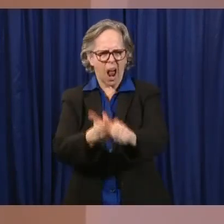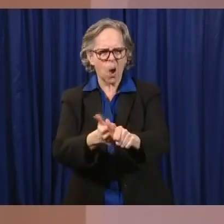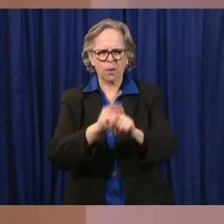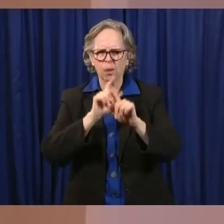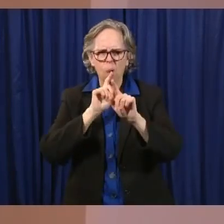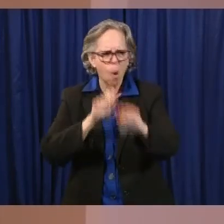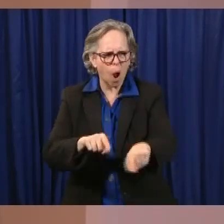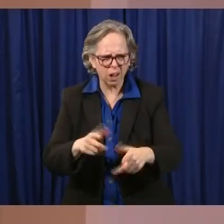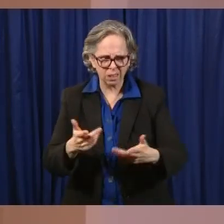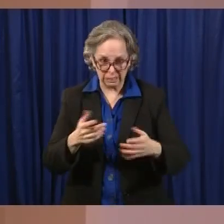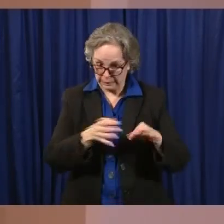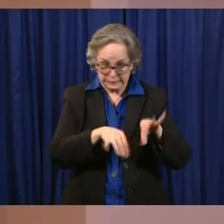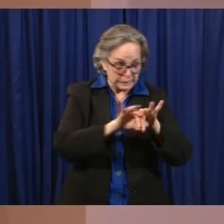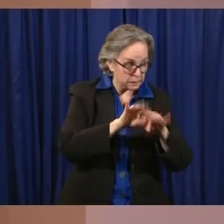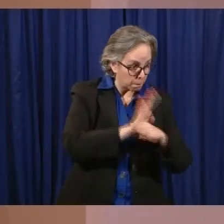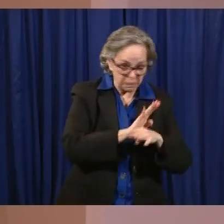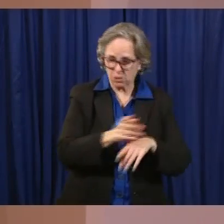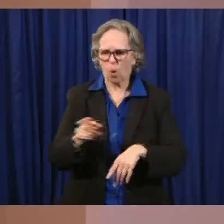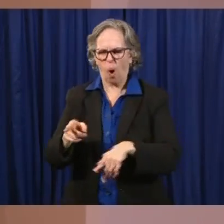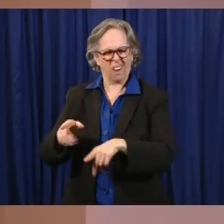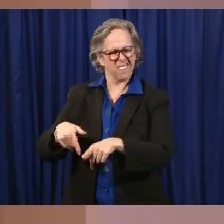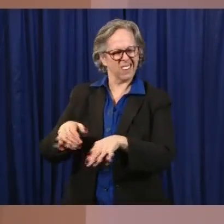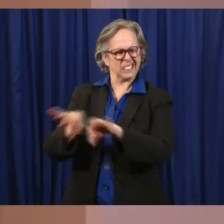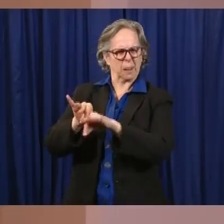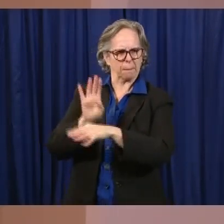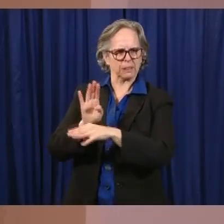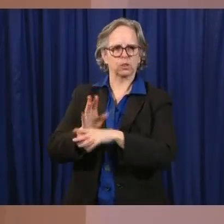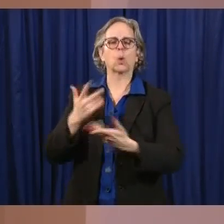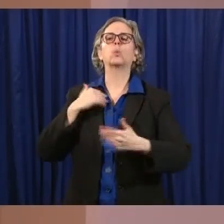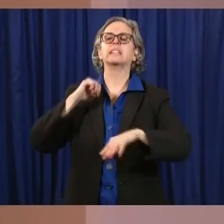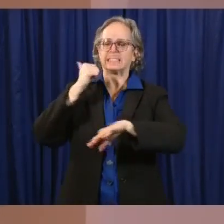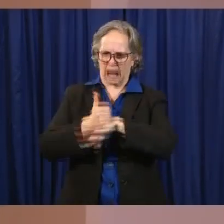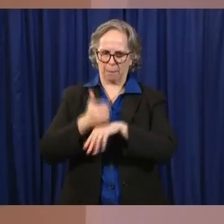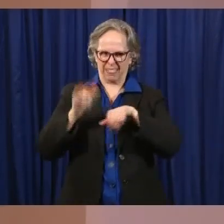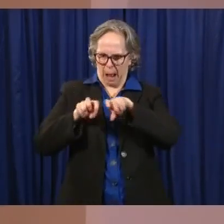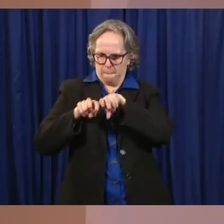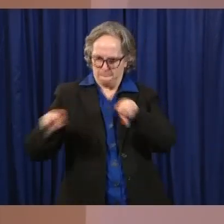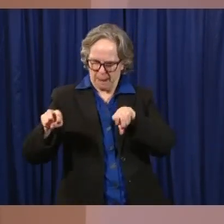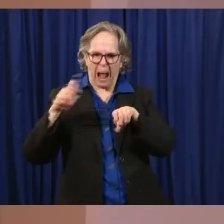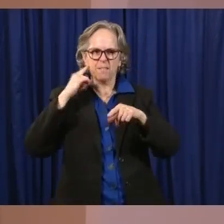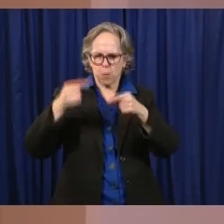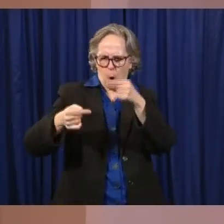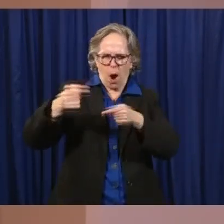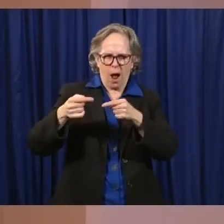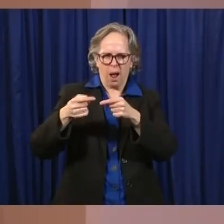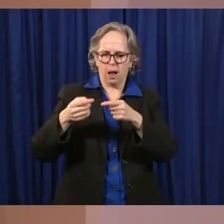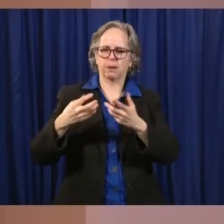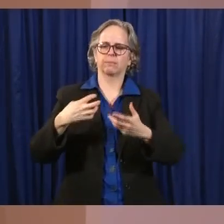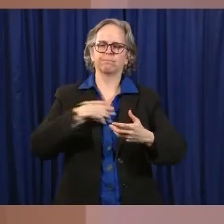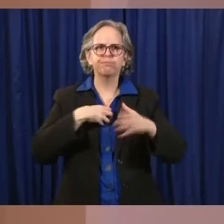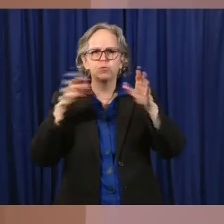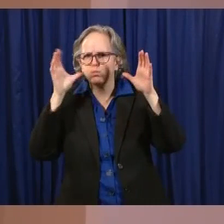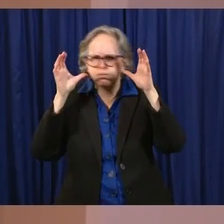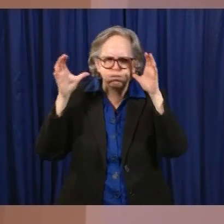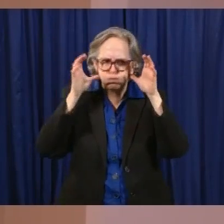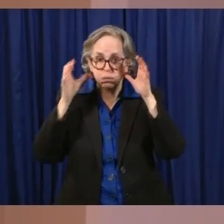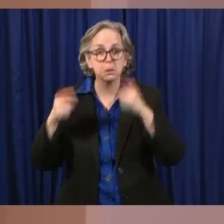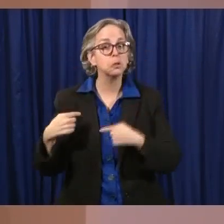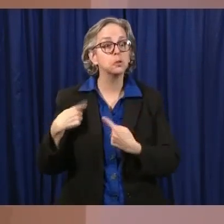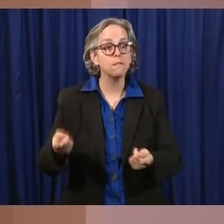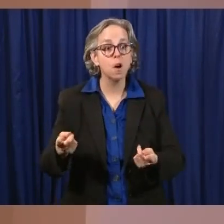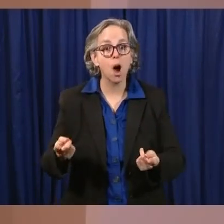we established the Dispute Resolution Commission to try to address those issues. So far, they have had